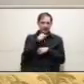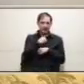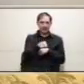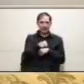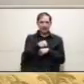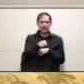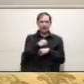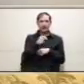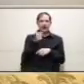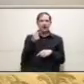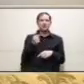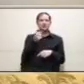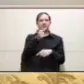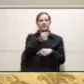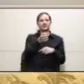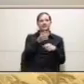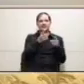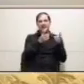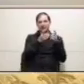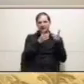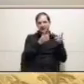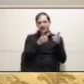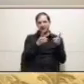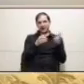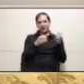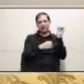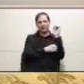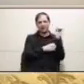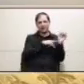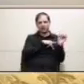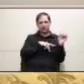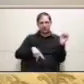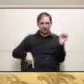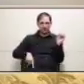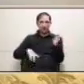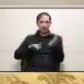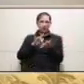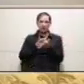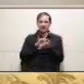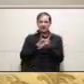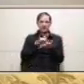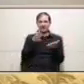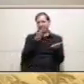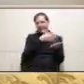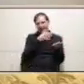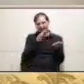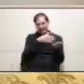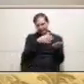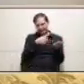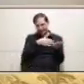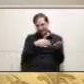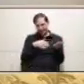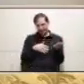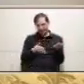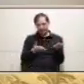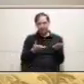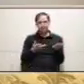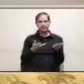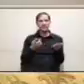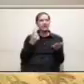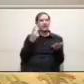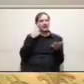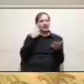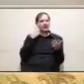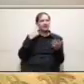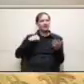subsequently appointed as a director in the office of the Premier. So the position remained vacant, and as the position remained vacant, I think the municipality